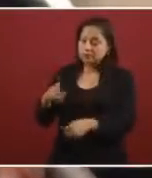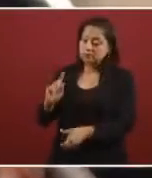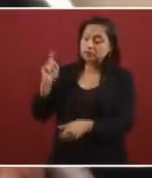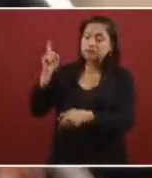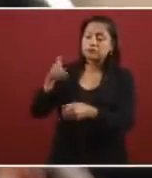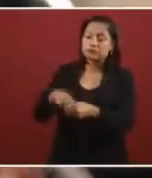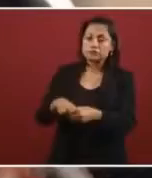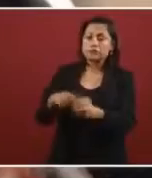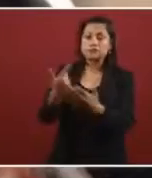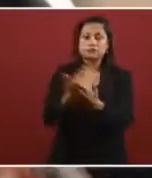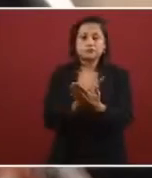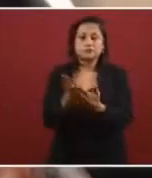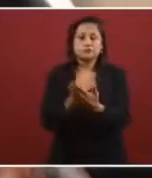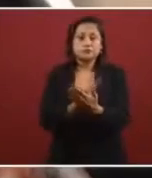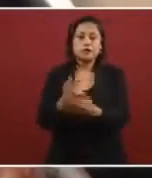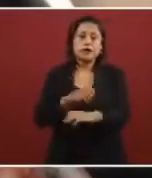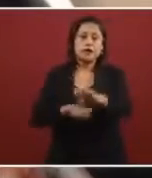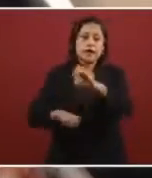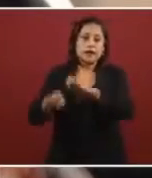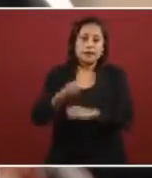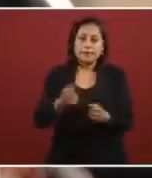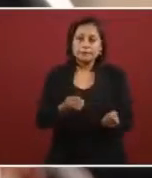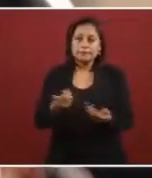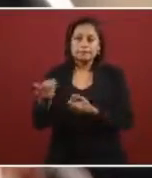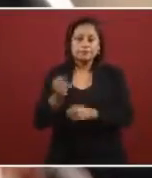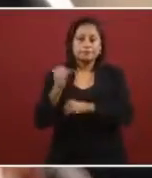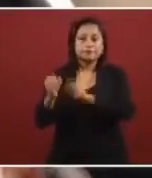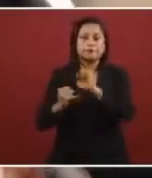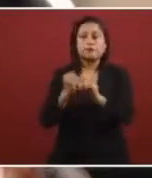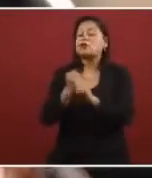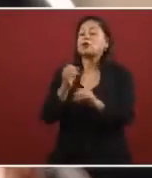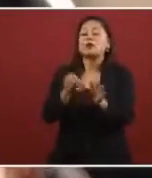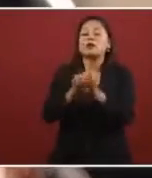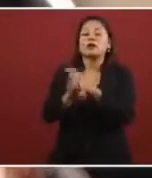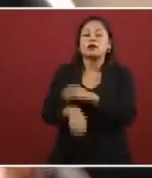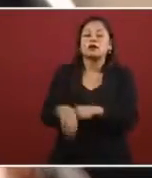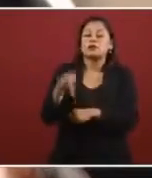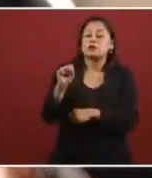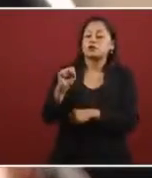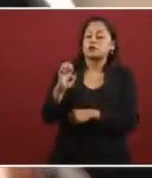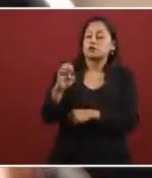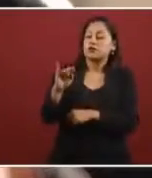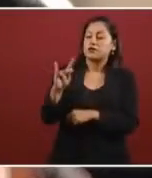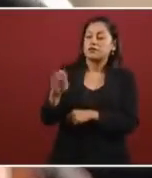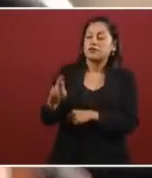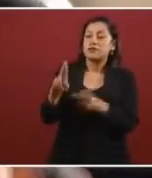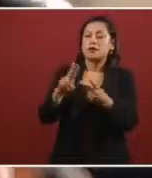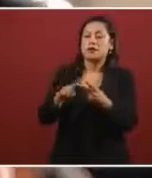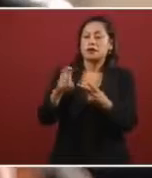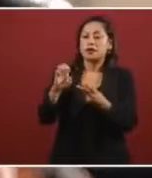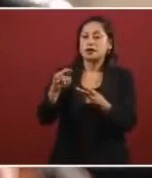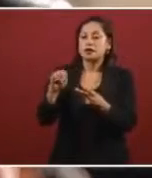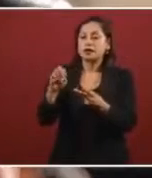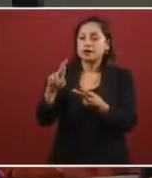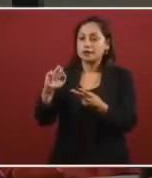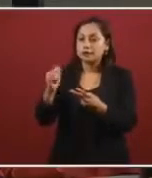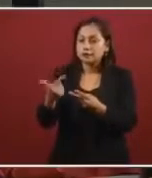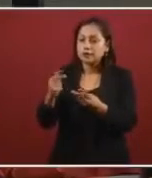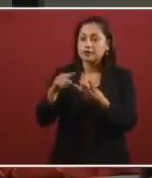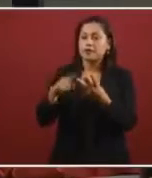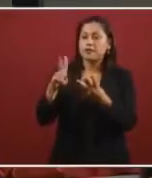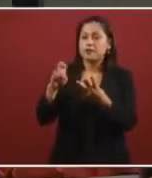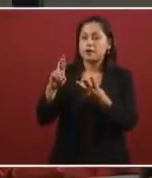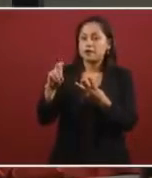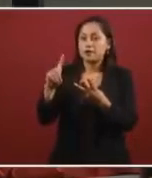de and giving empresas away this transnacionales como property, Sempra y and Verdola now they're in Verdola Y Energy,